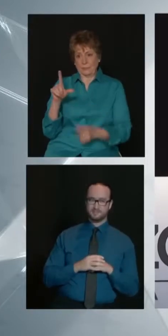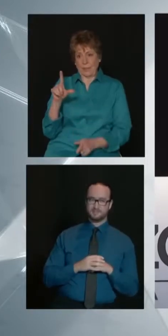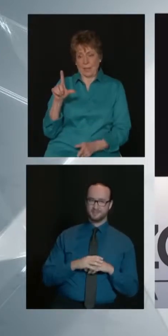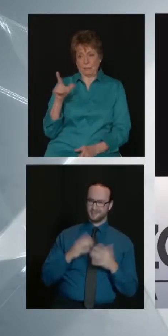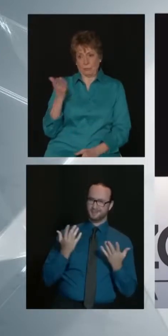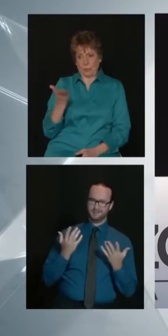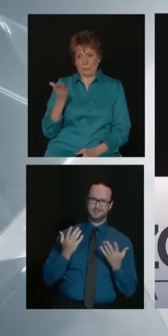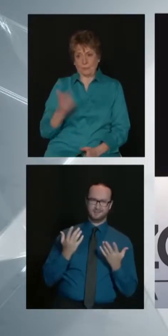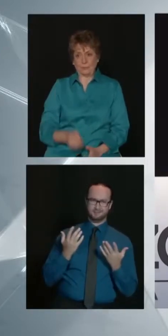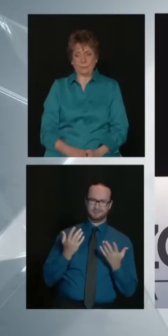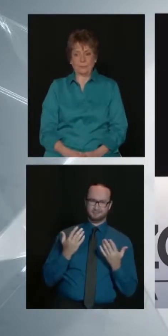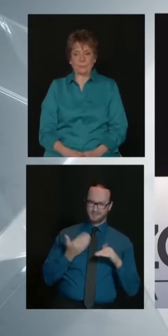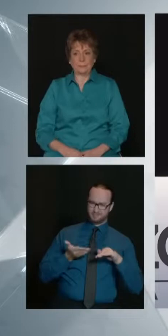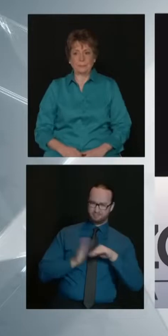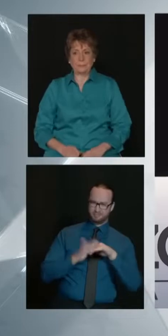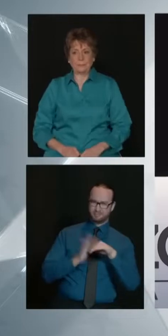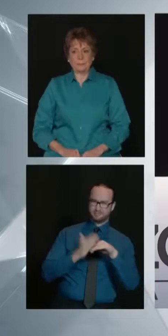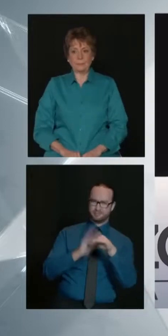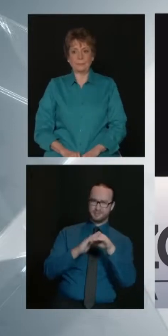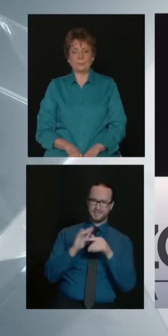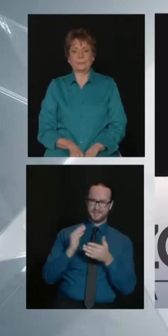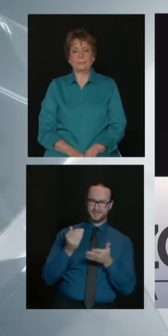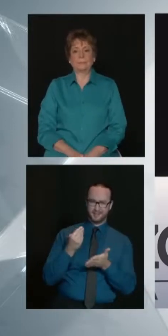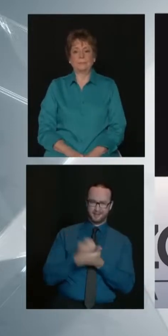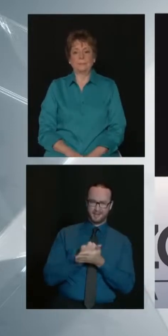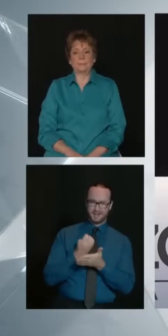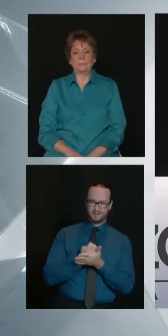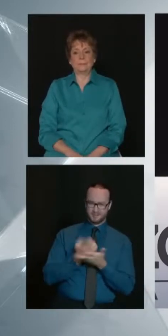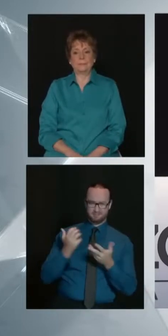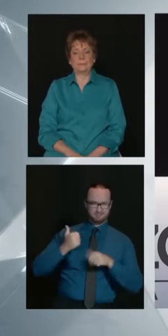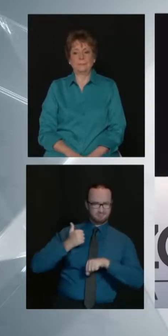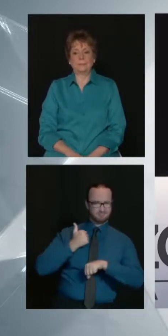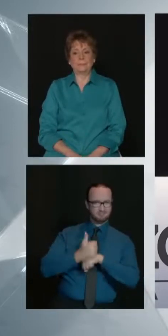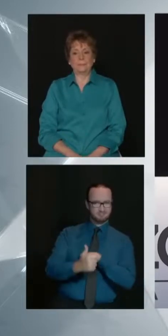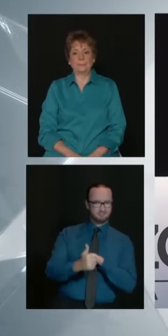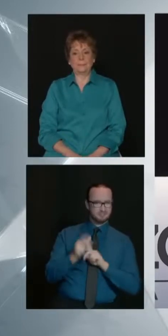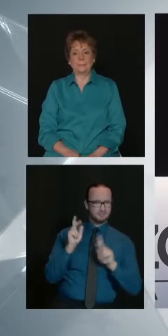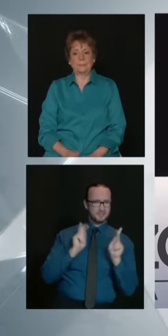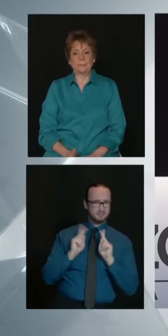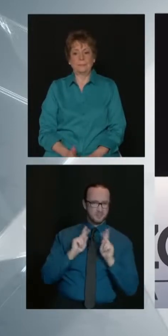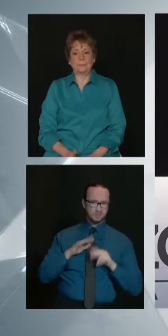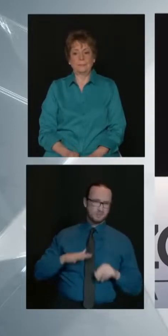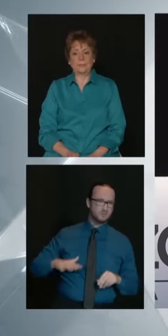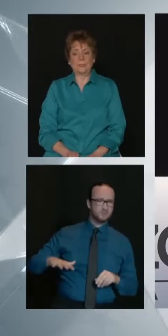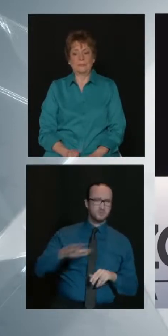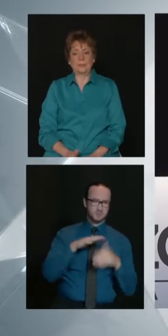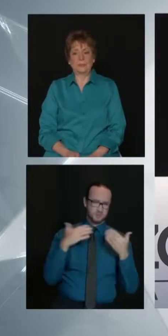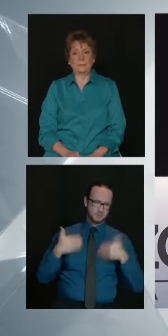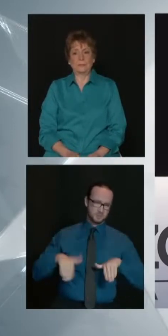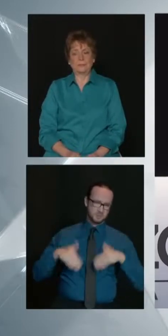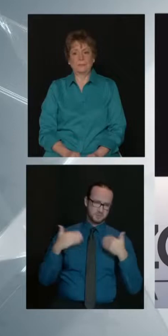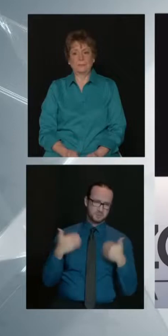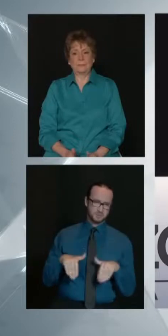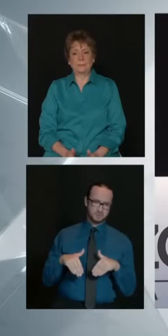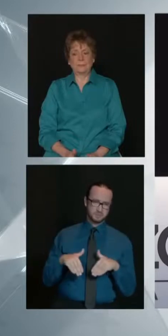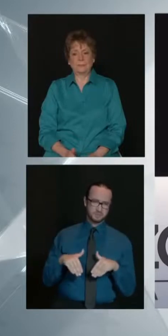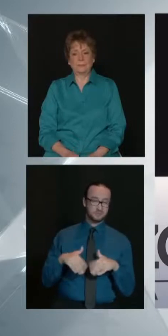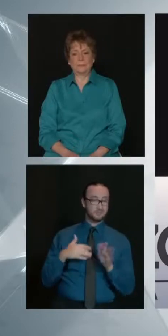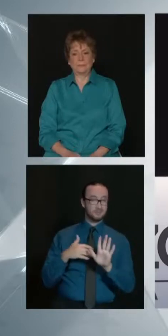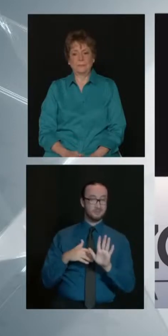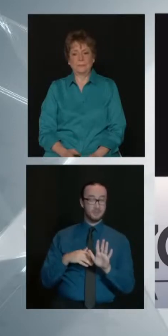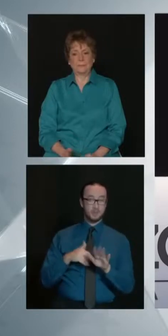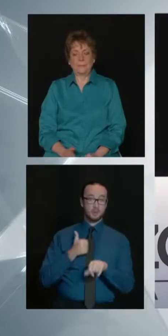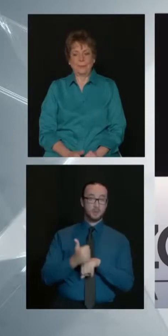on everything. Why is this happening? It's happening because of both the Republicans and the Democrats. It's